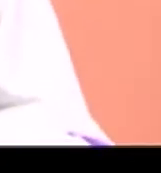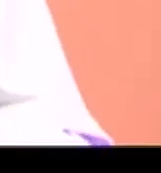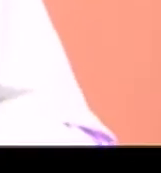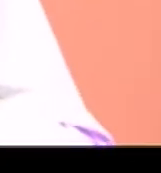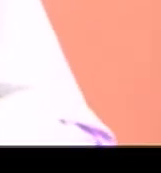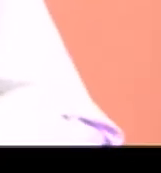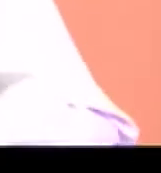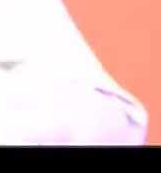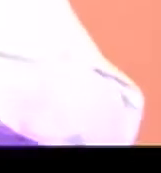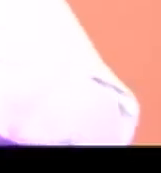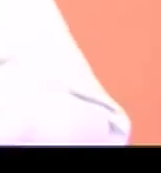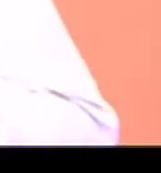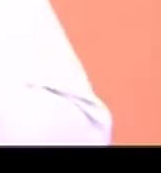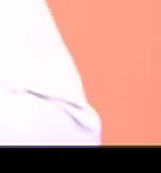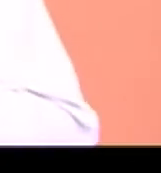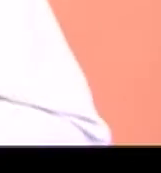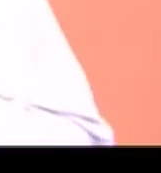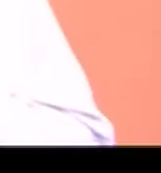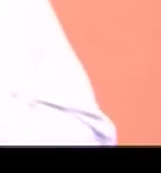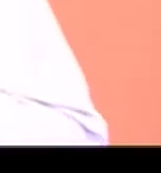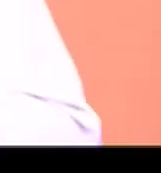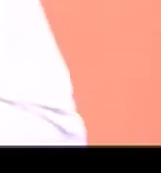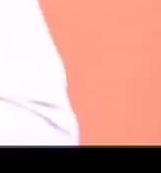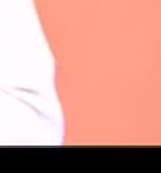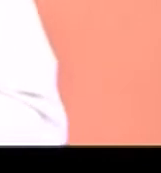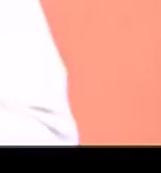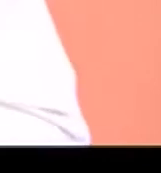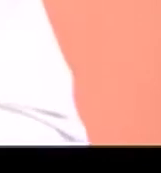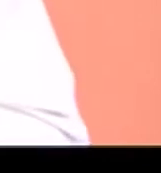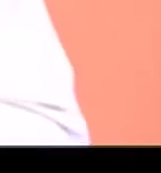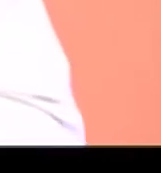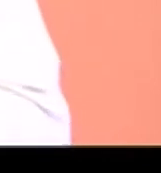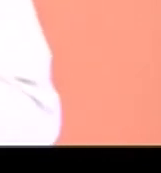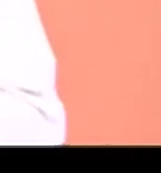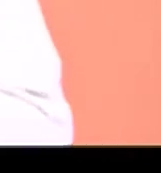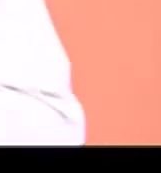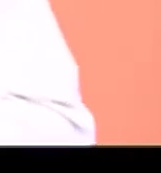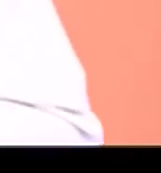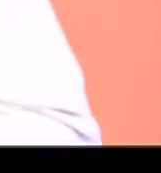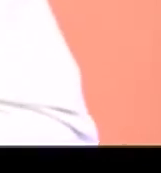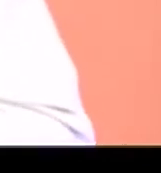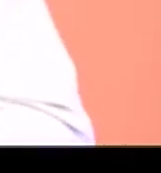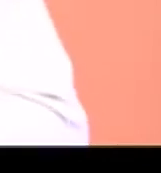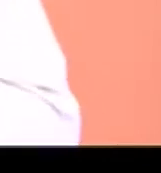us to do. So he sent his army in form of locusts. There